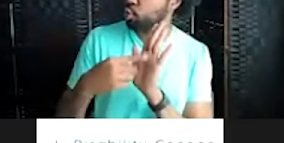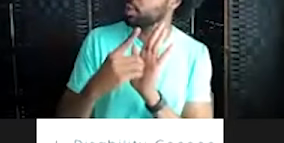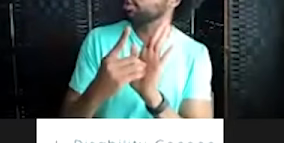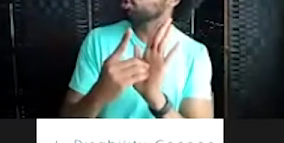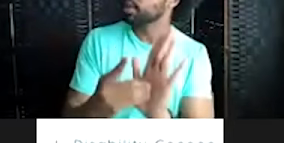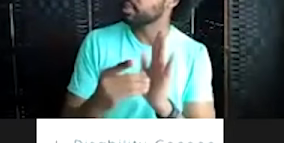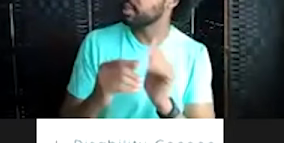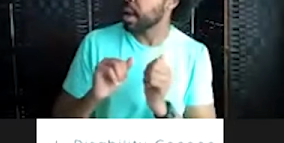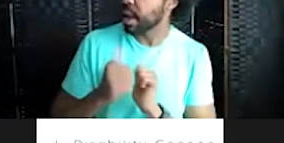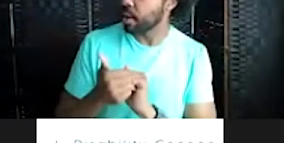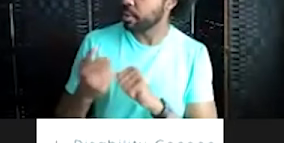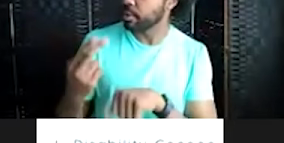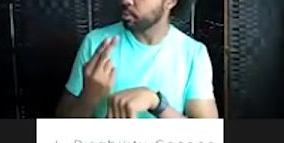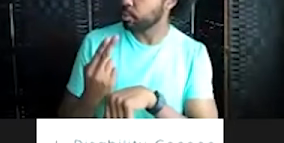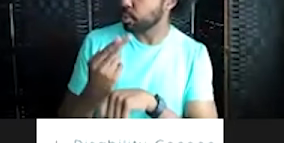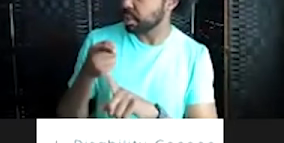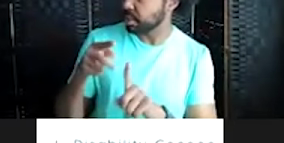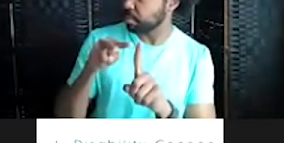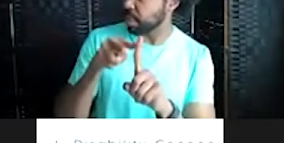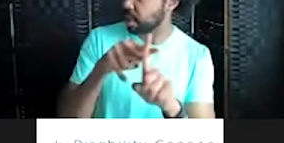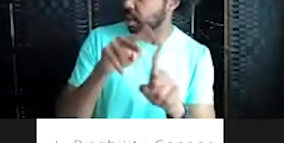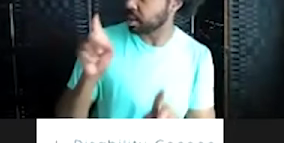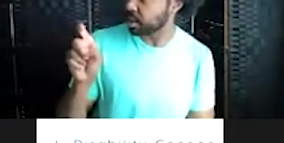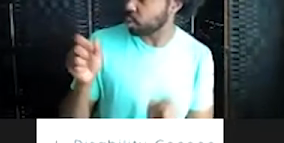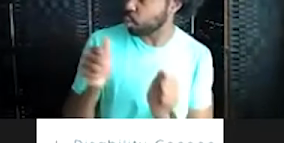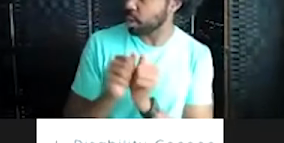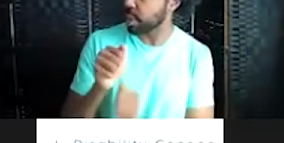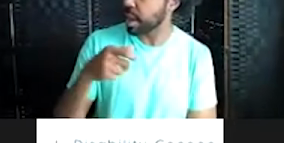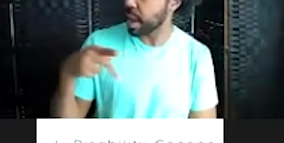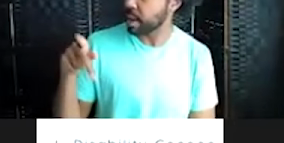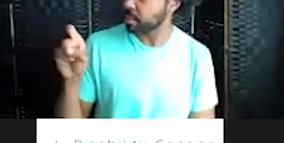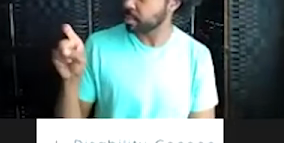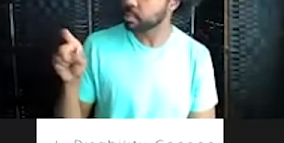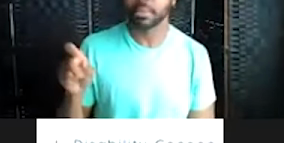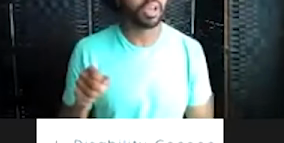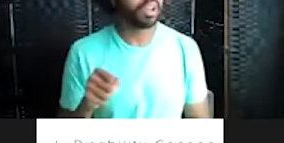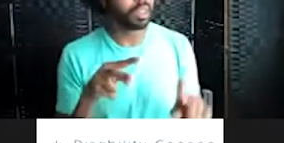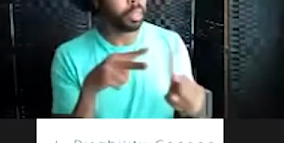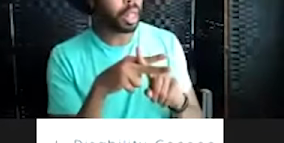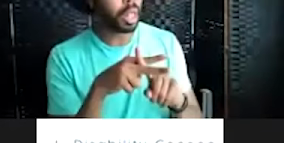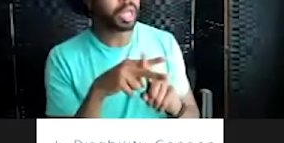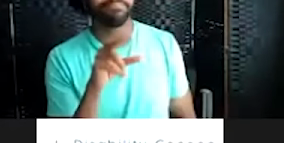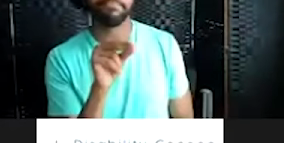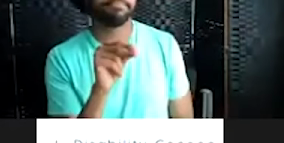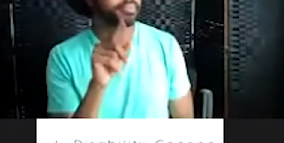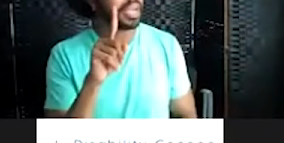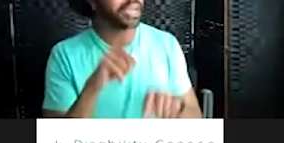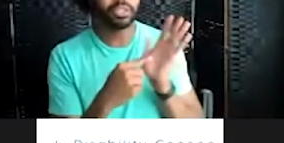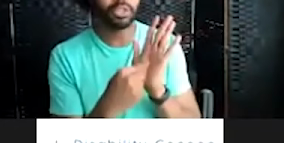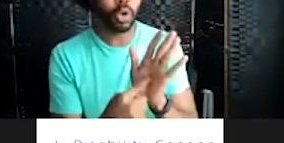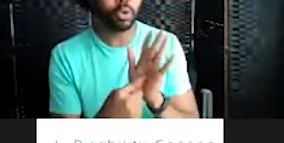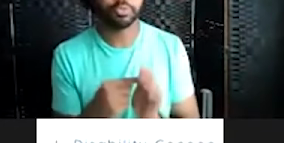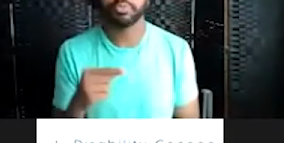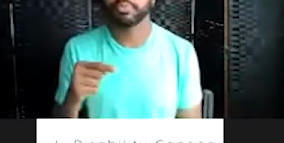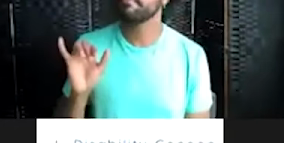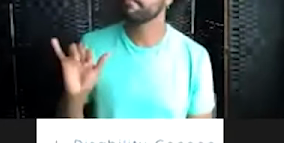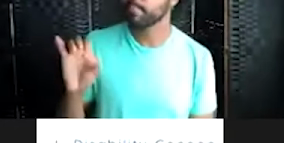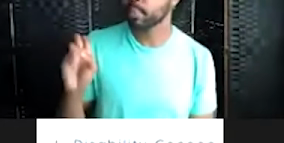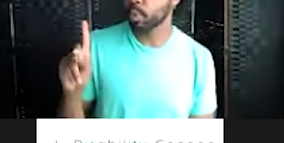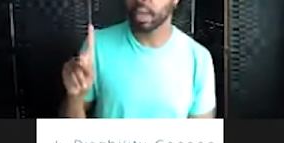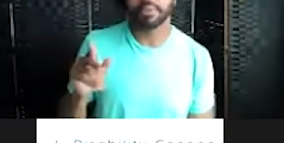plug through the app, right? The plug, no. The bulb, yes. Okay. So the concept will be